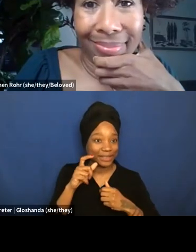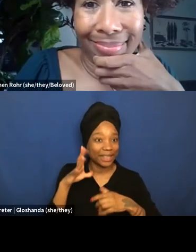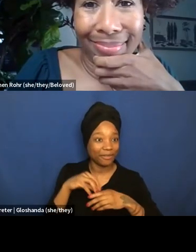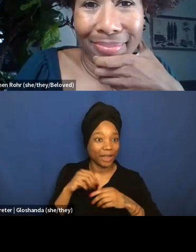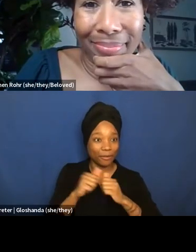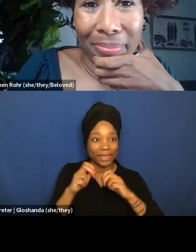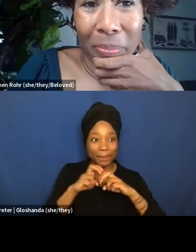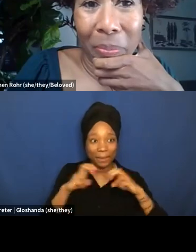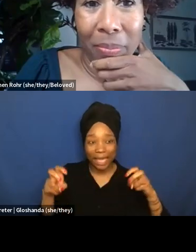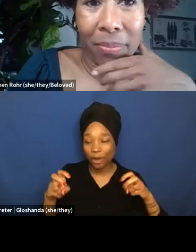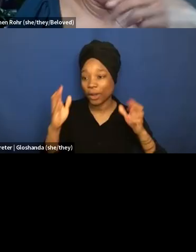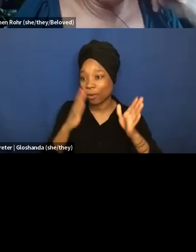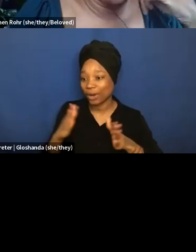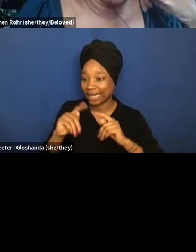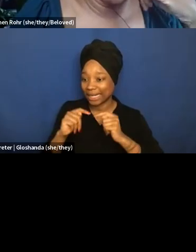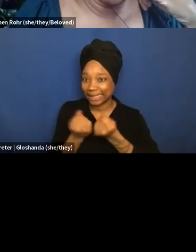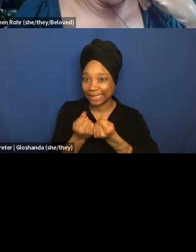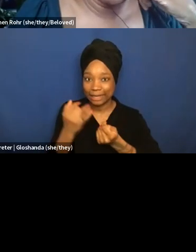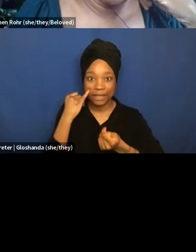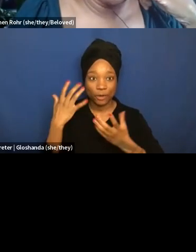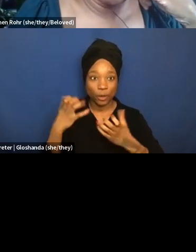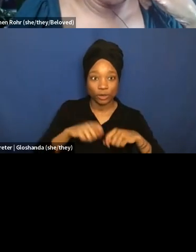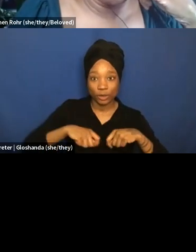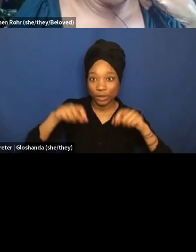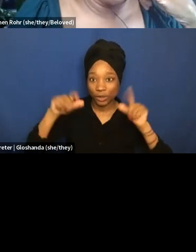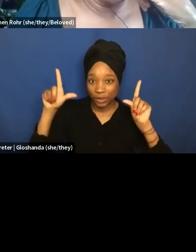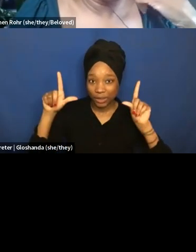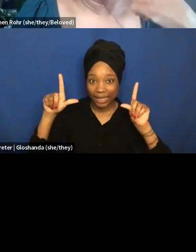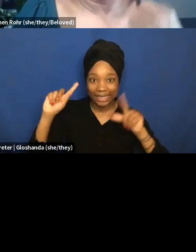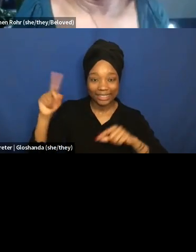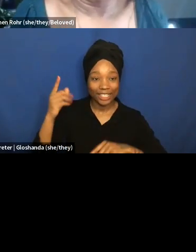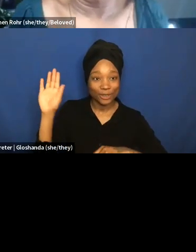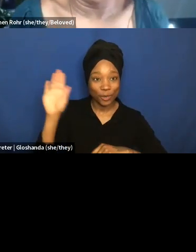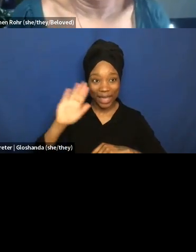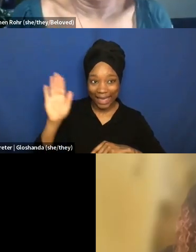organizing team, if you want to come off video and just wave in